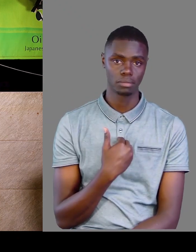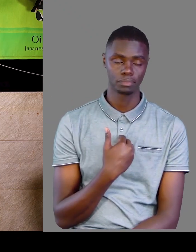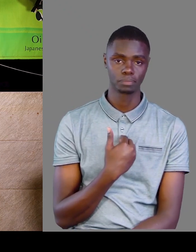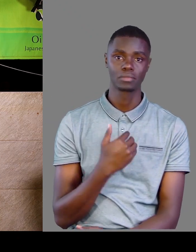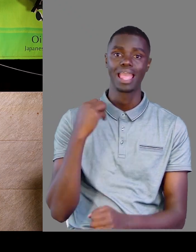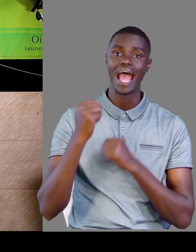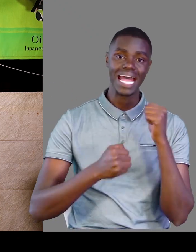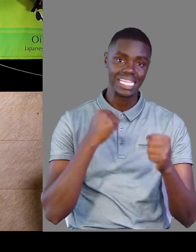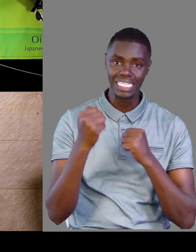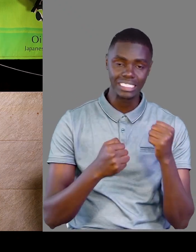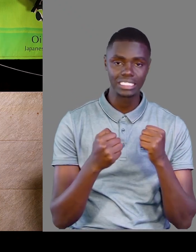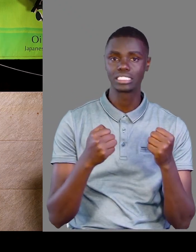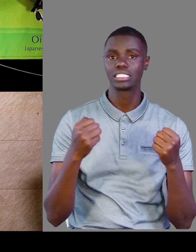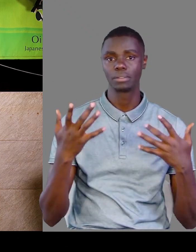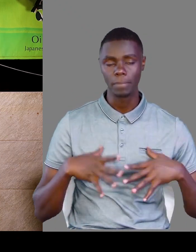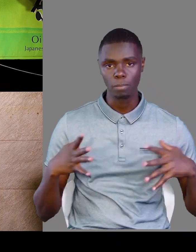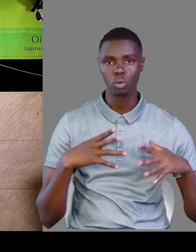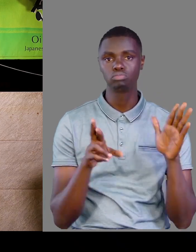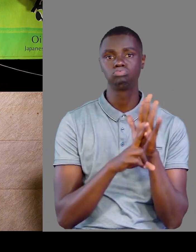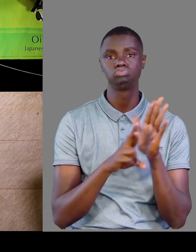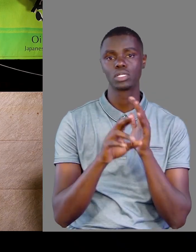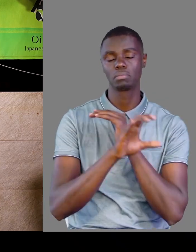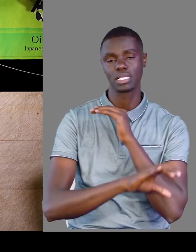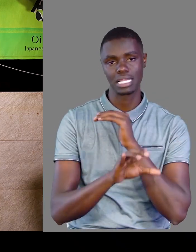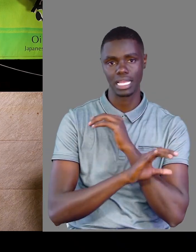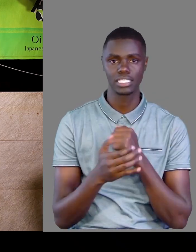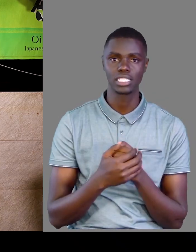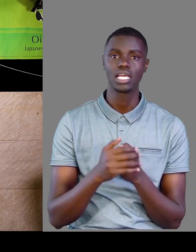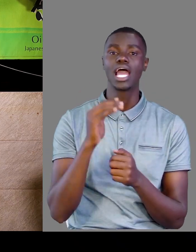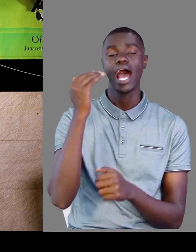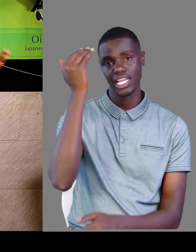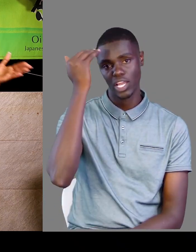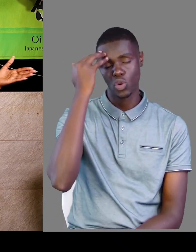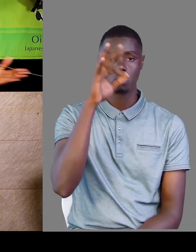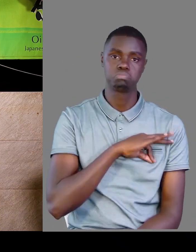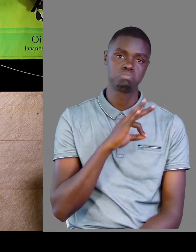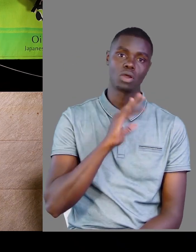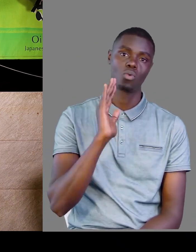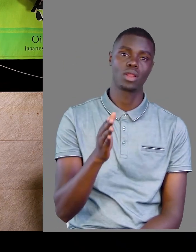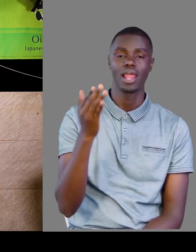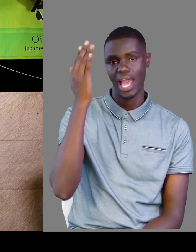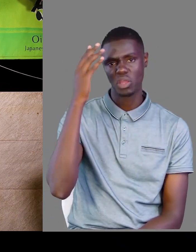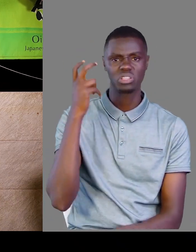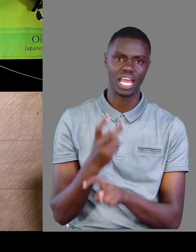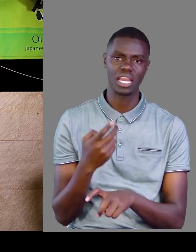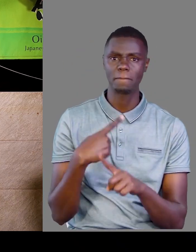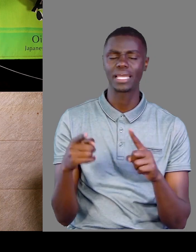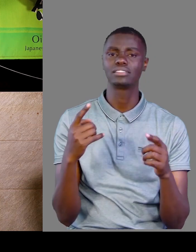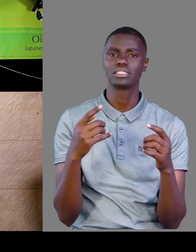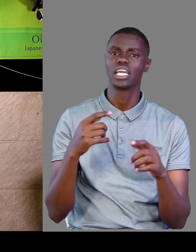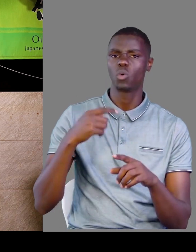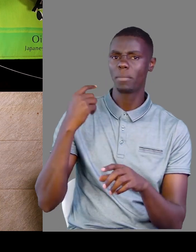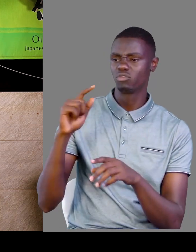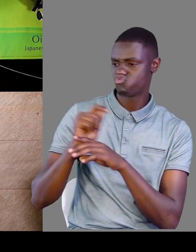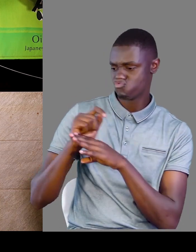having athletes who are going to be going there to represent the country. They're going to earn something, and maybe it has been hard, and maybe now they're going to get a reward.